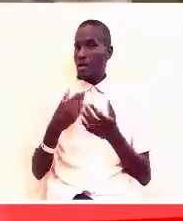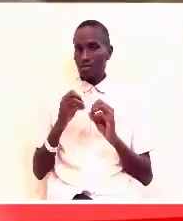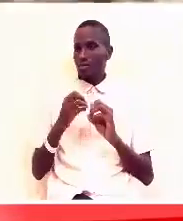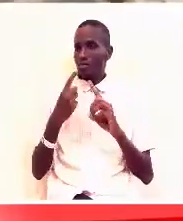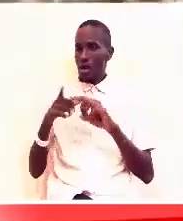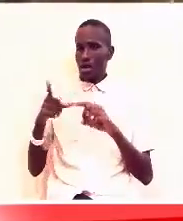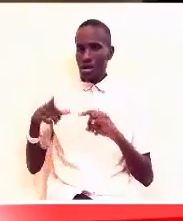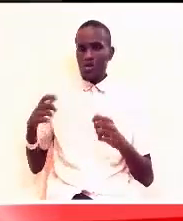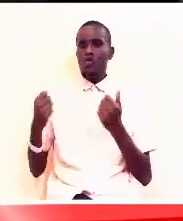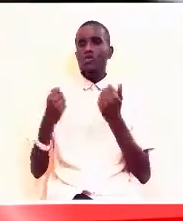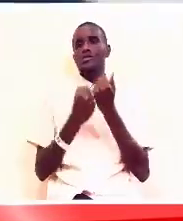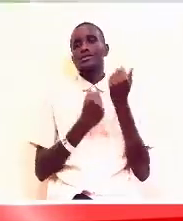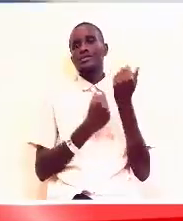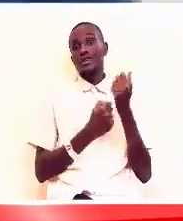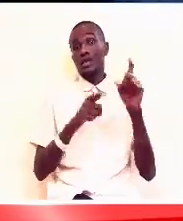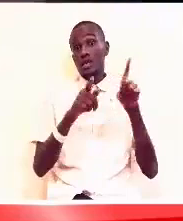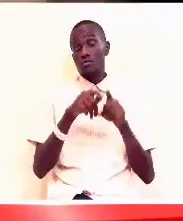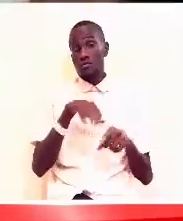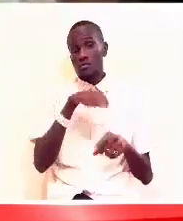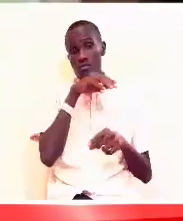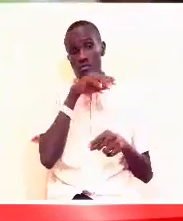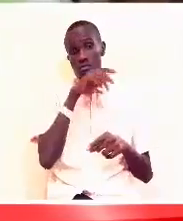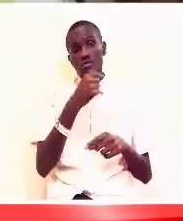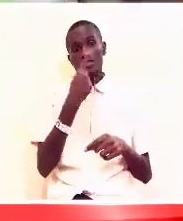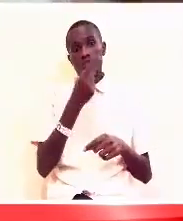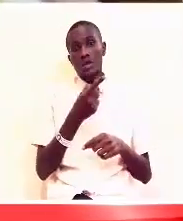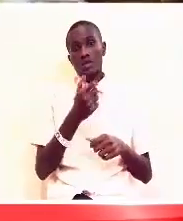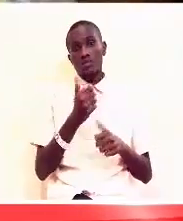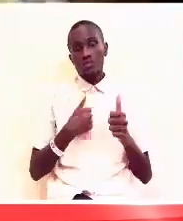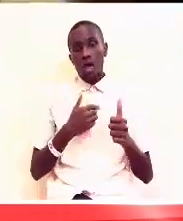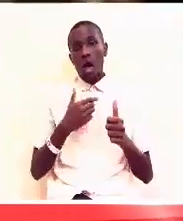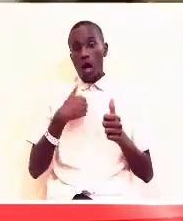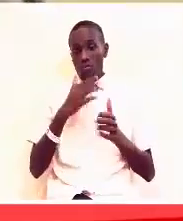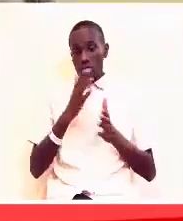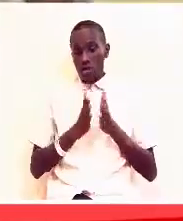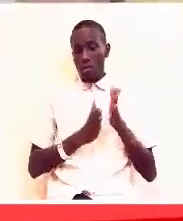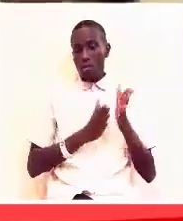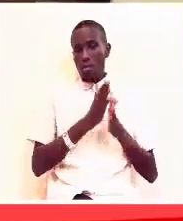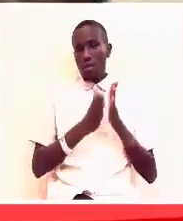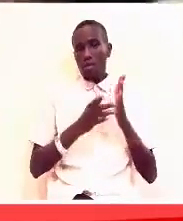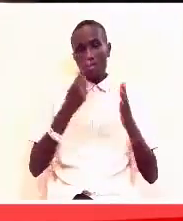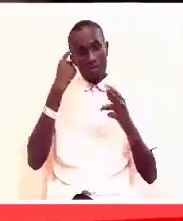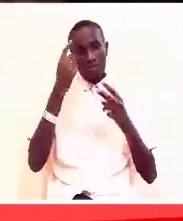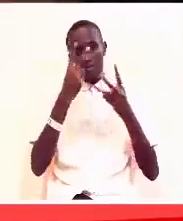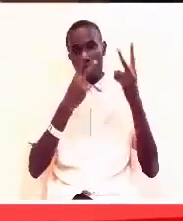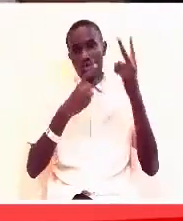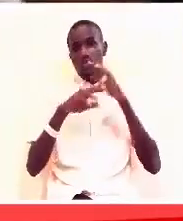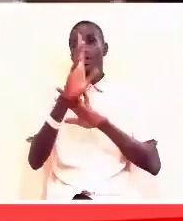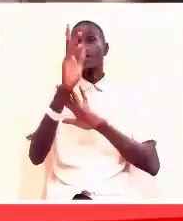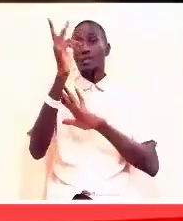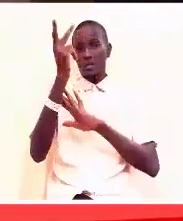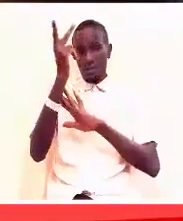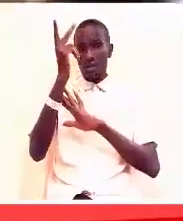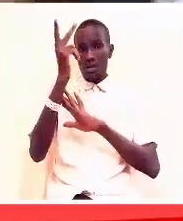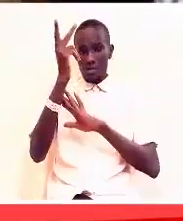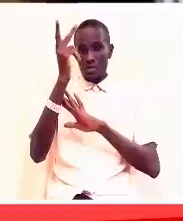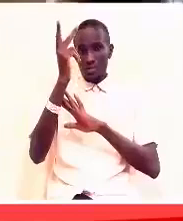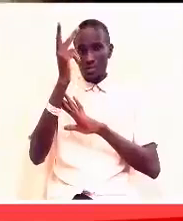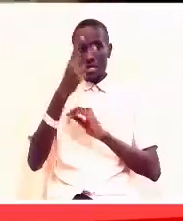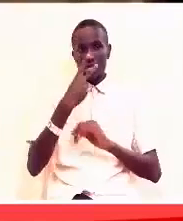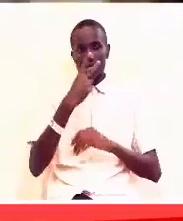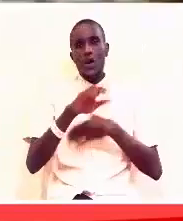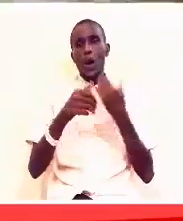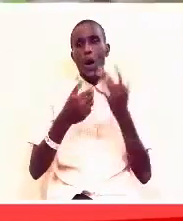oigete marina itanya lia kukinyaniria kioneki kia furori. Marina atongoria aria marithini wa guataniro ya Azimio la